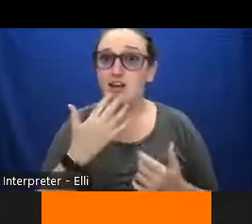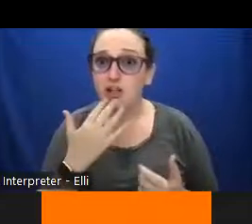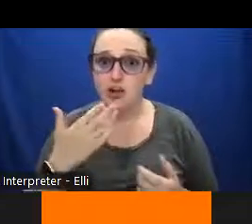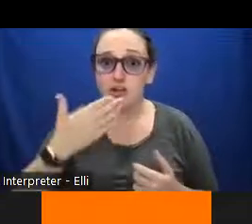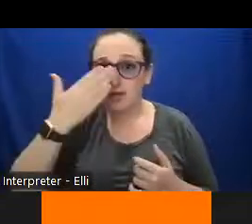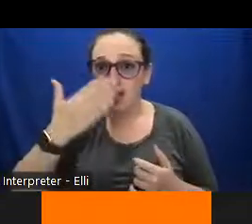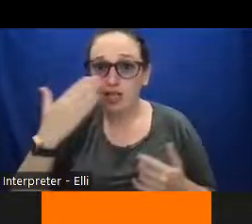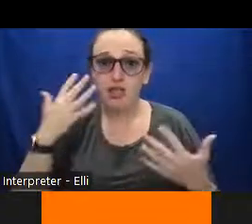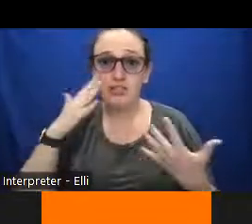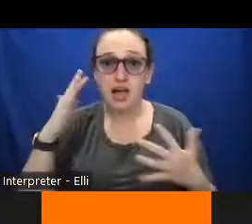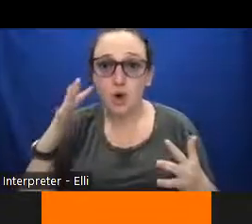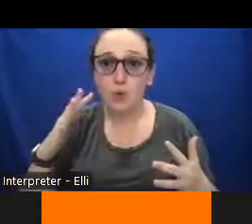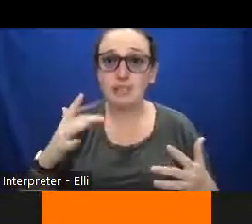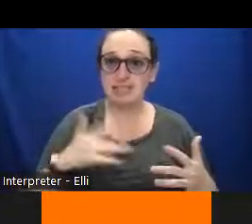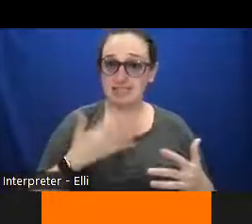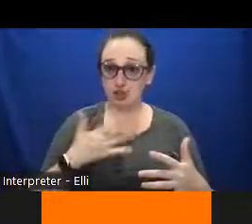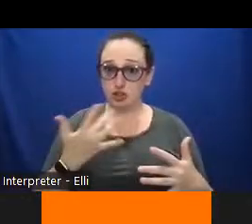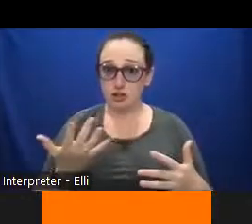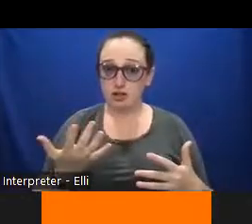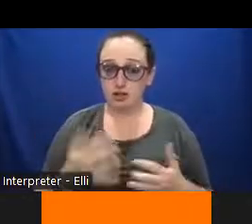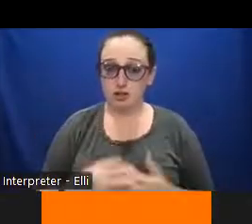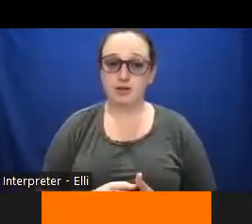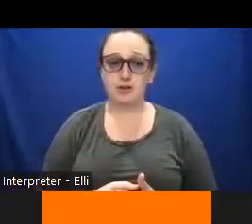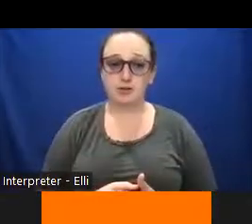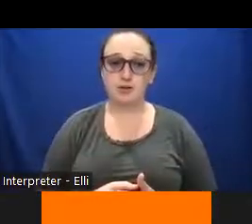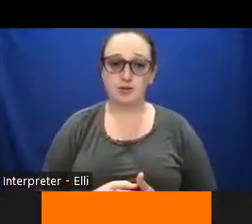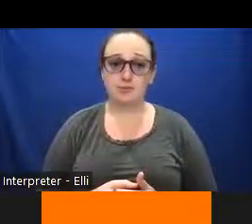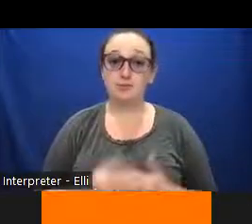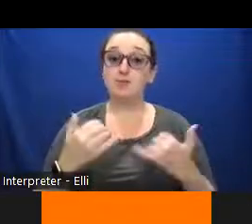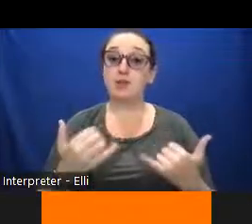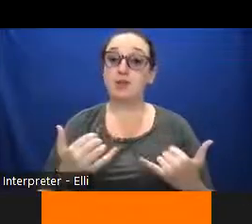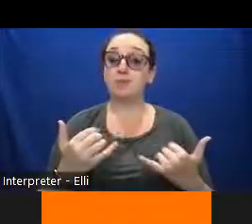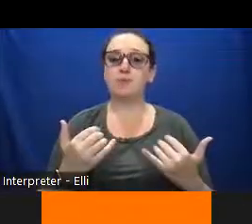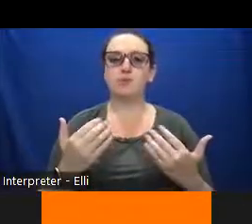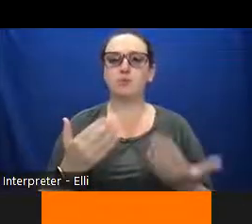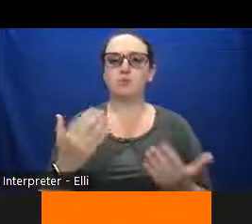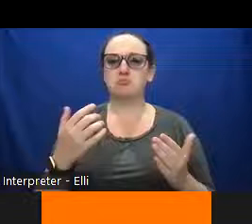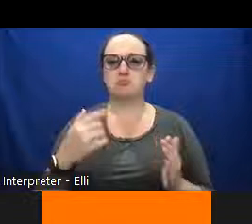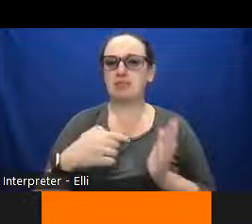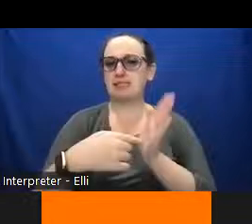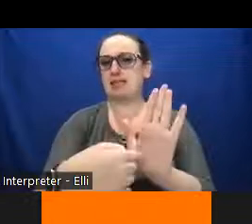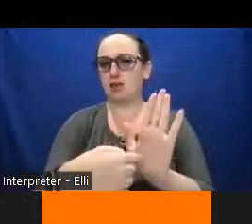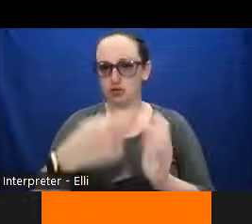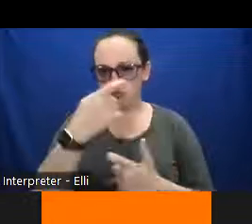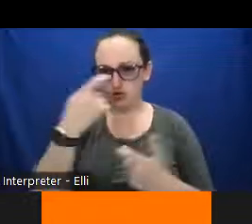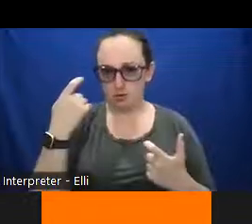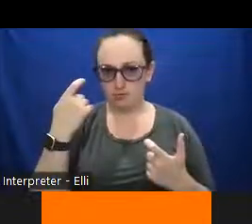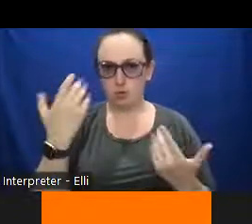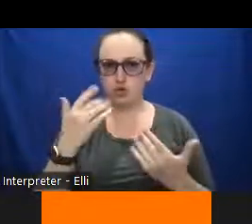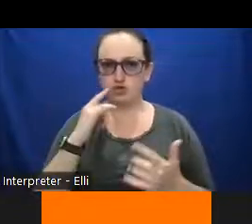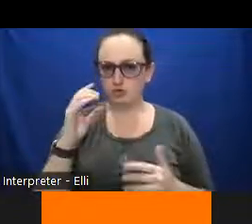a sound, a sensation. Now, the indicators of trauma. What should you be looking out